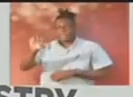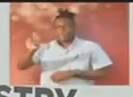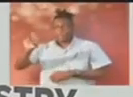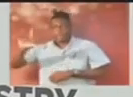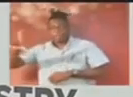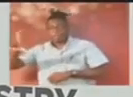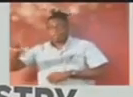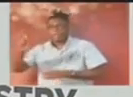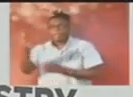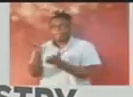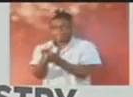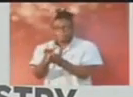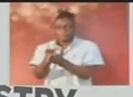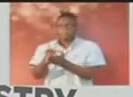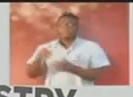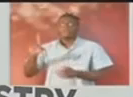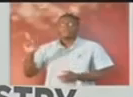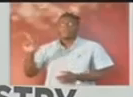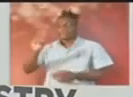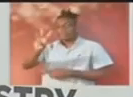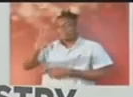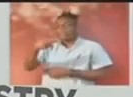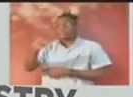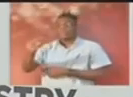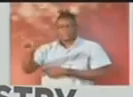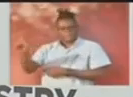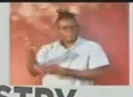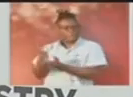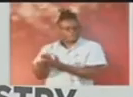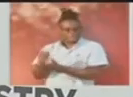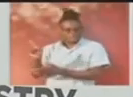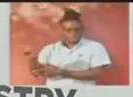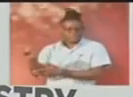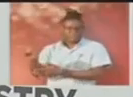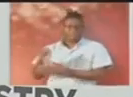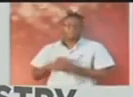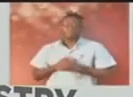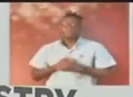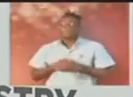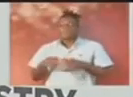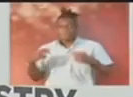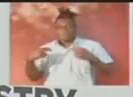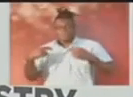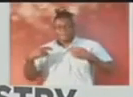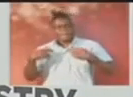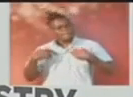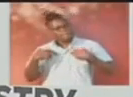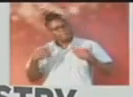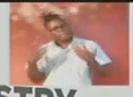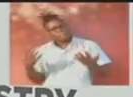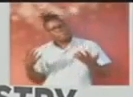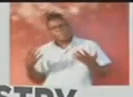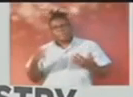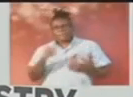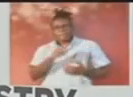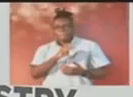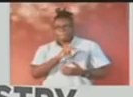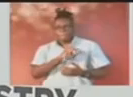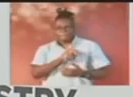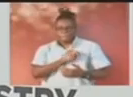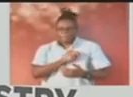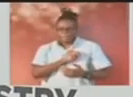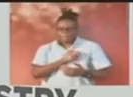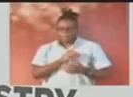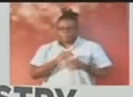first want to begin by saying that there is a Global Advisory Committee on Vaccine Safety, which is a group